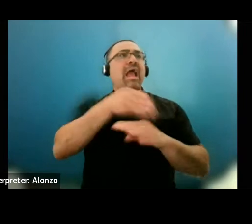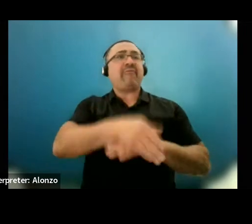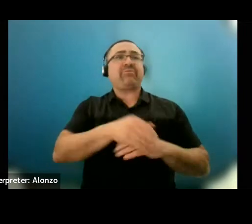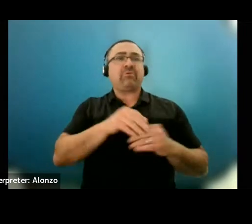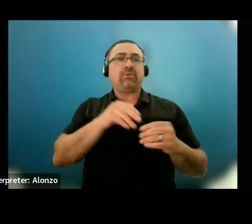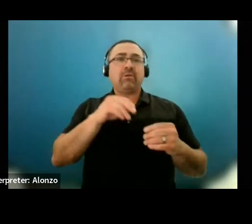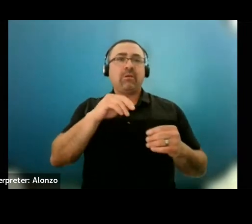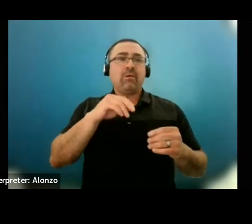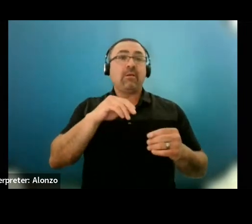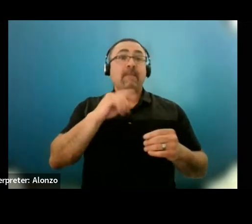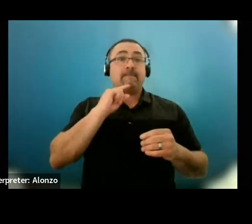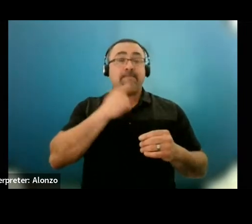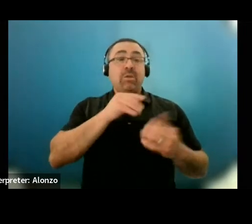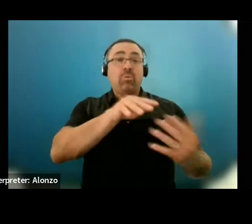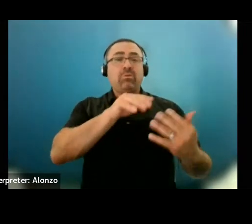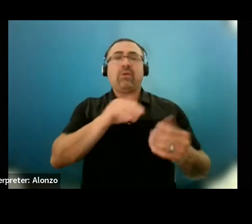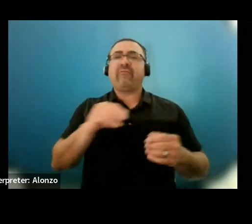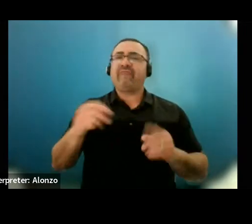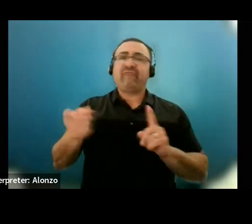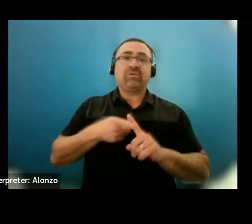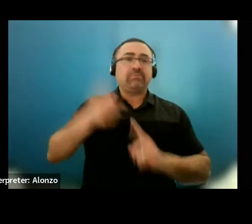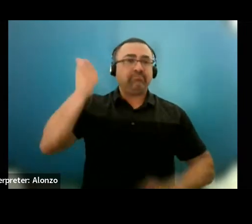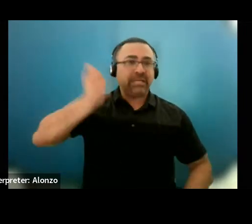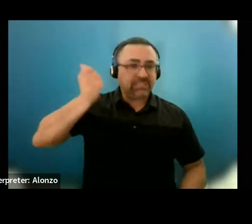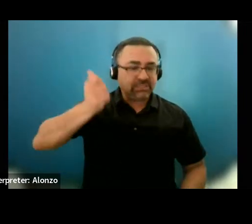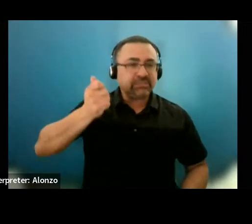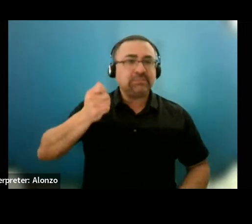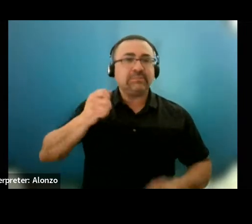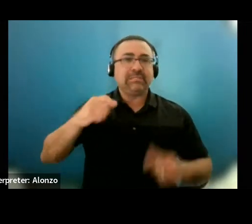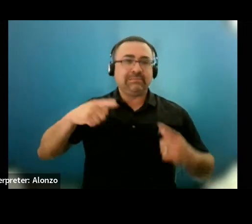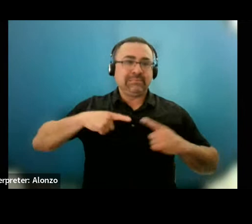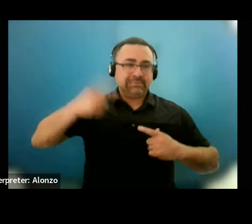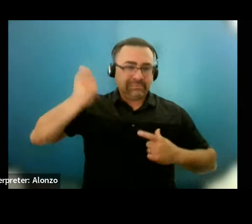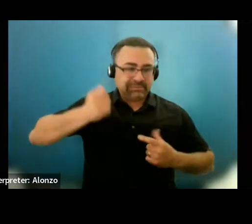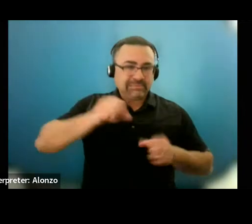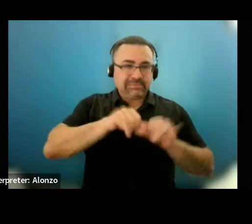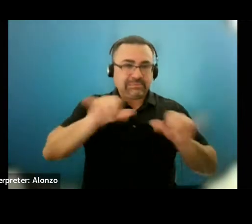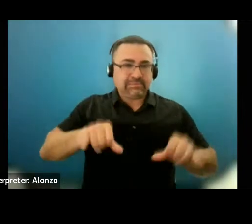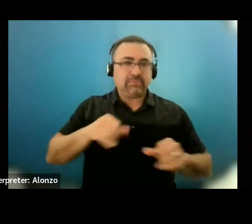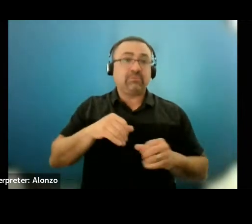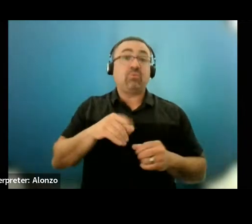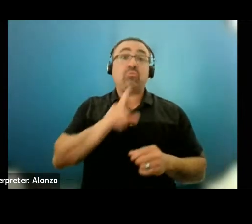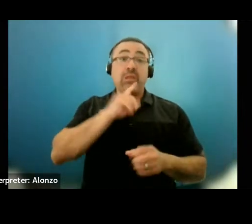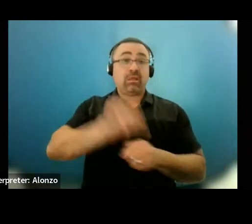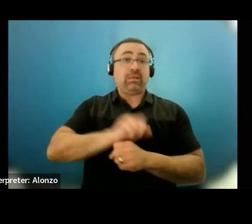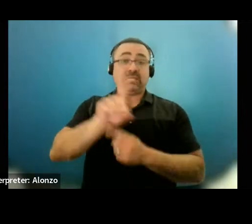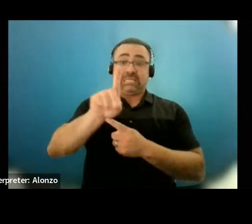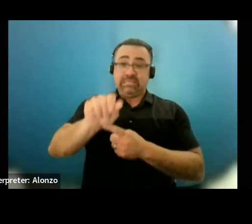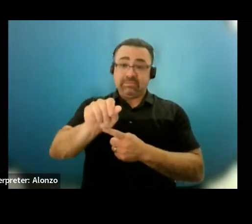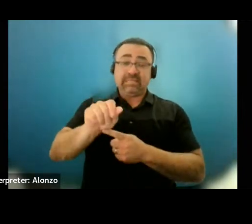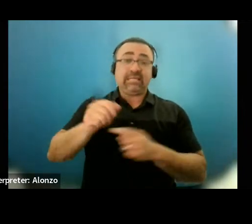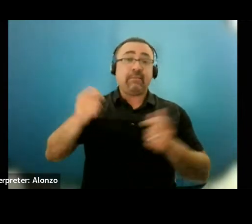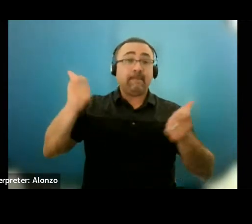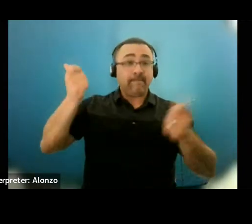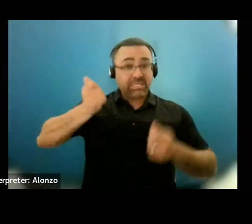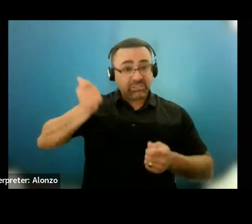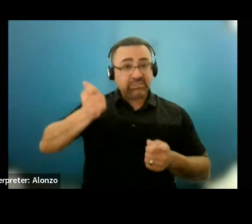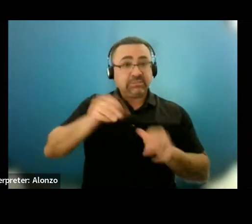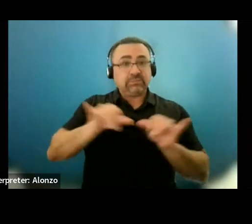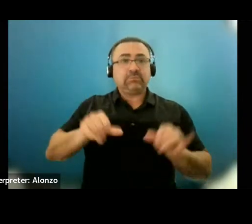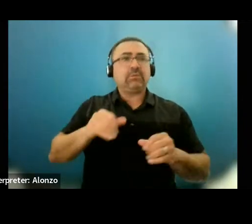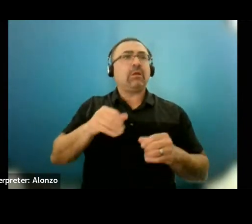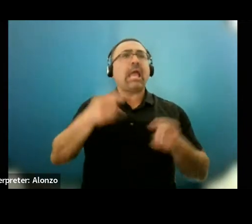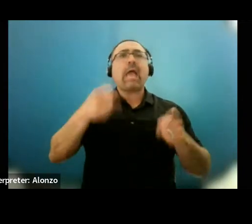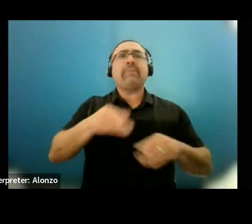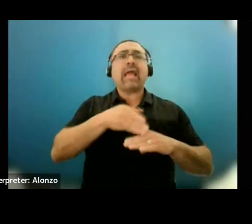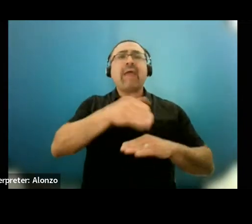Right, our first pension system started to take. I mean, there was one after the Revolutionary War, but the first real disability pension system came after the Civil